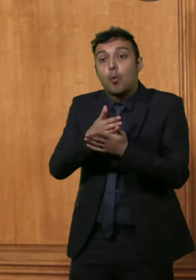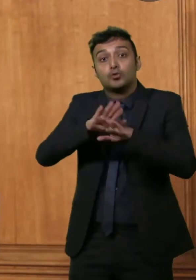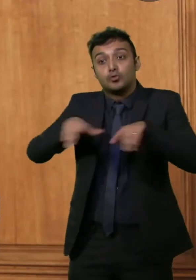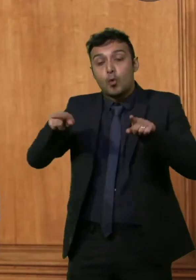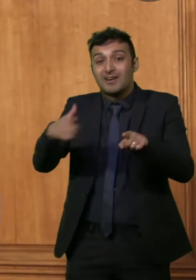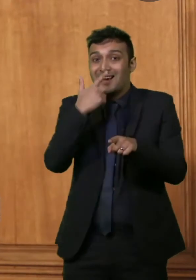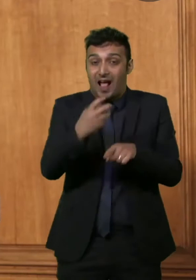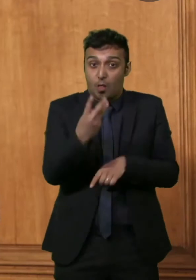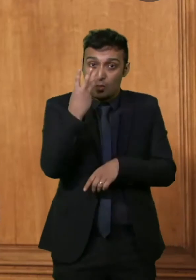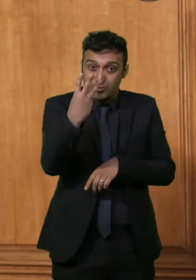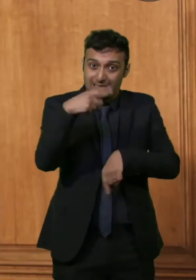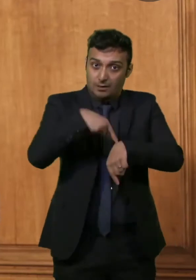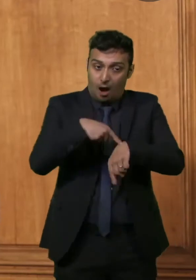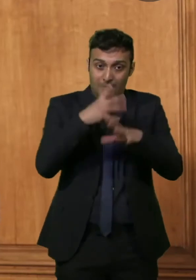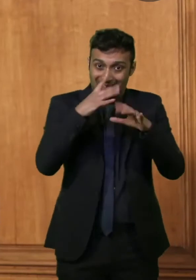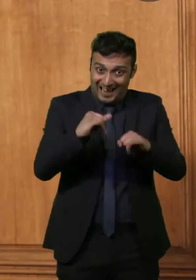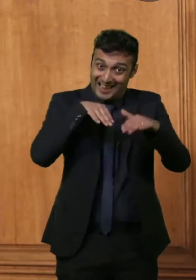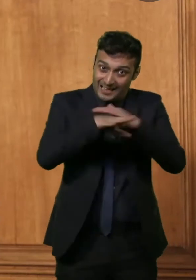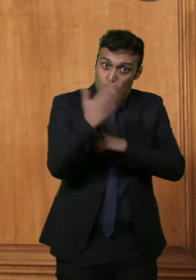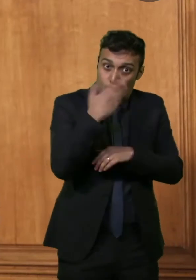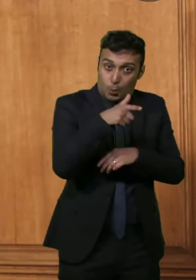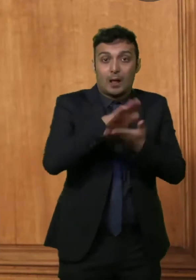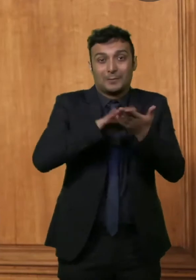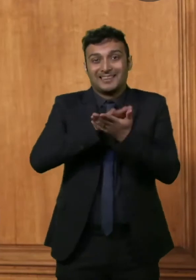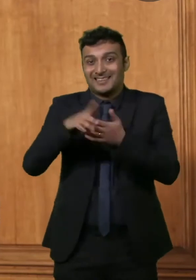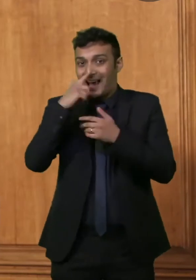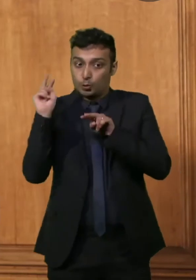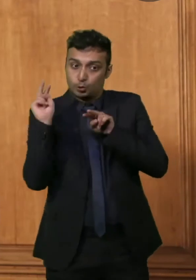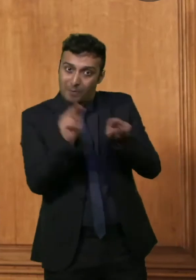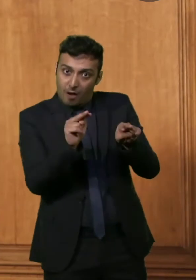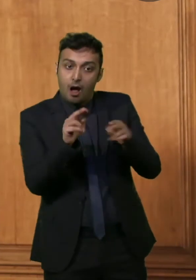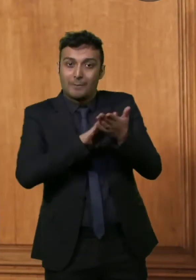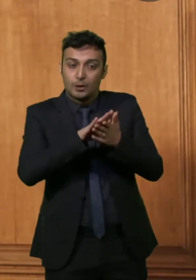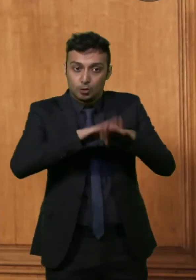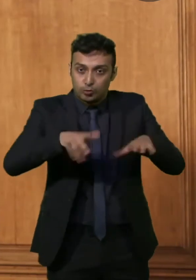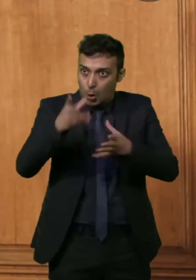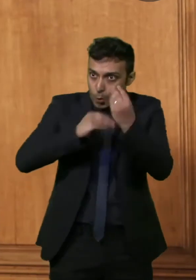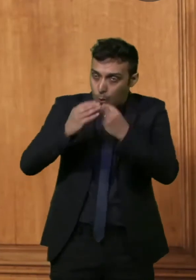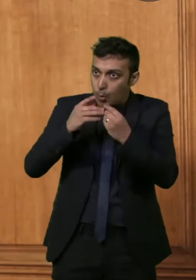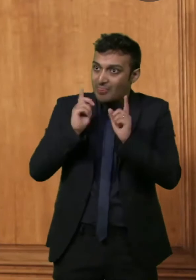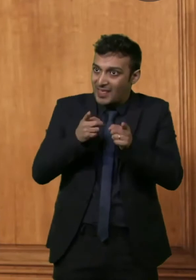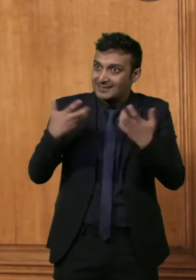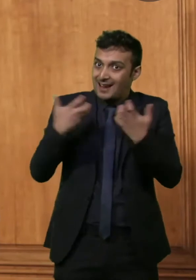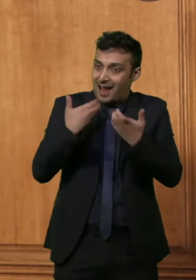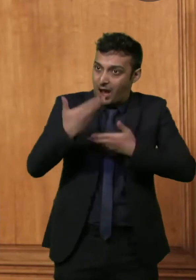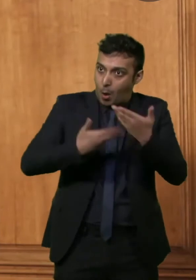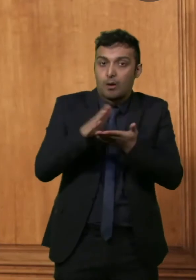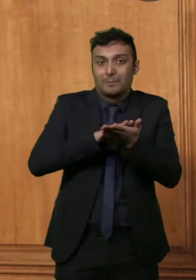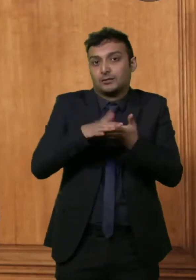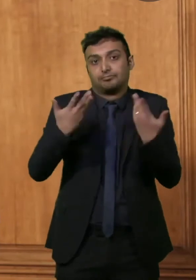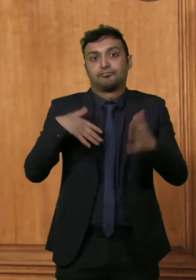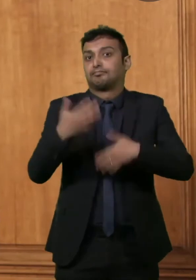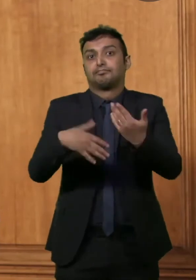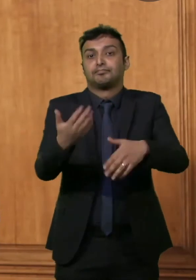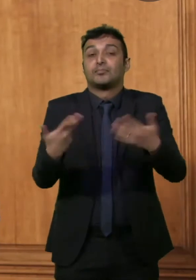they know what to expect. And my experience was, once the child knows what they want to do, actually, as a parent, you had less control